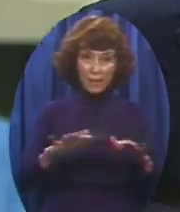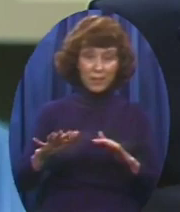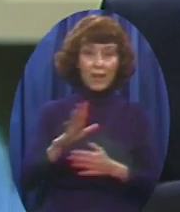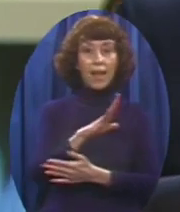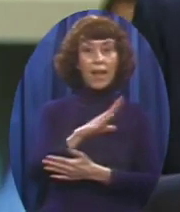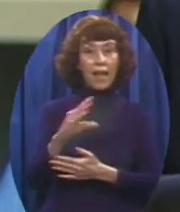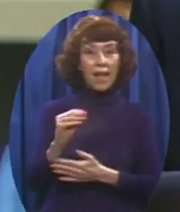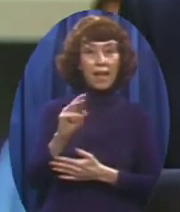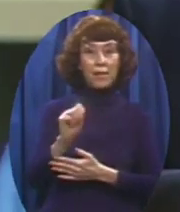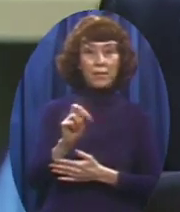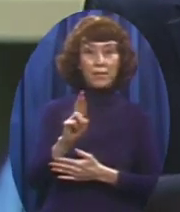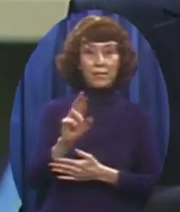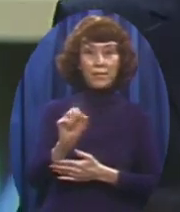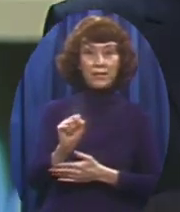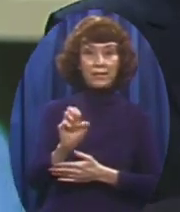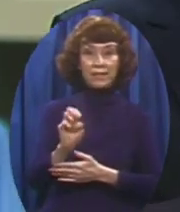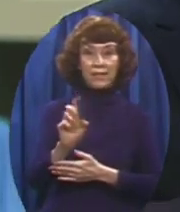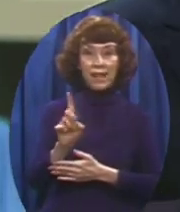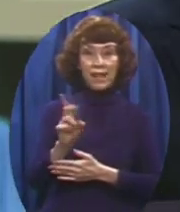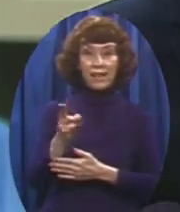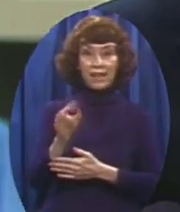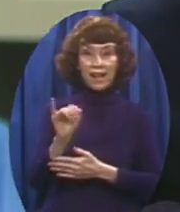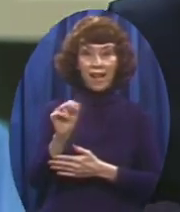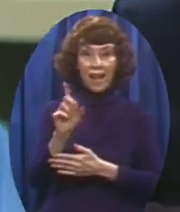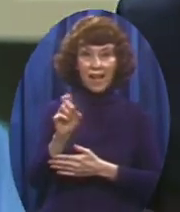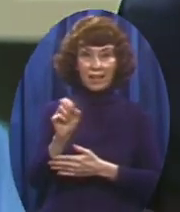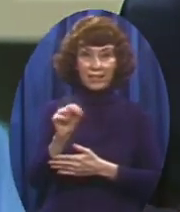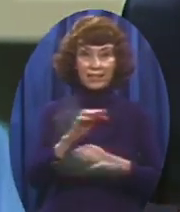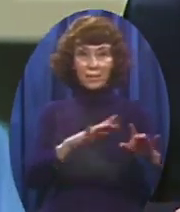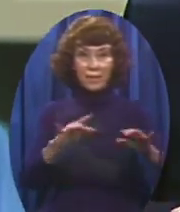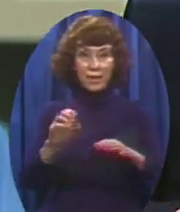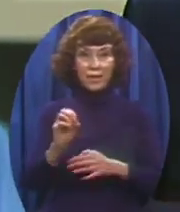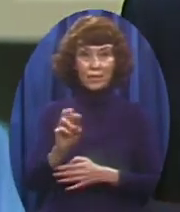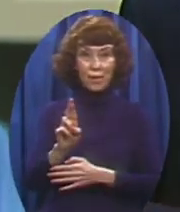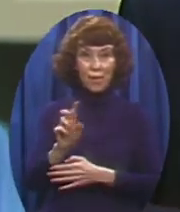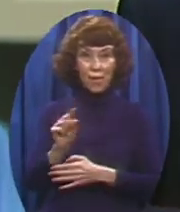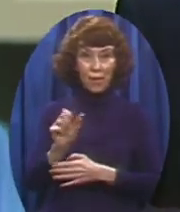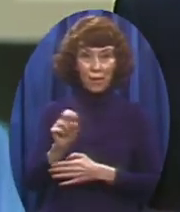Heinzen playing the organ, and we appreciate our musicians so very, very much.